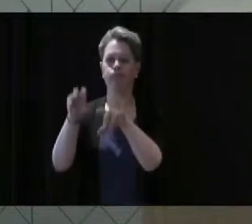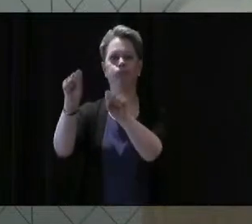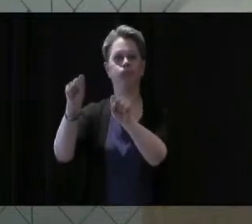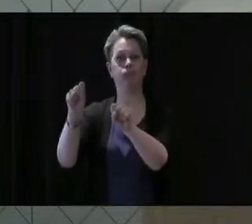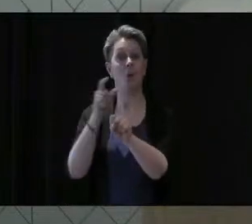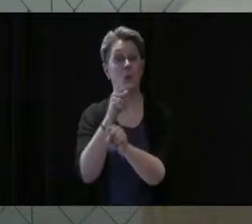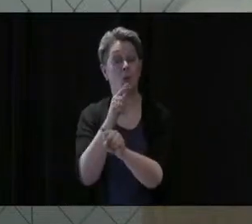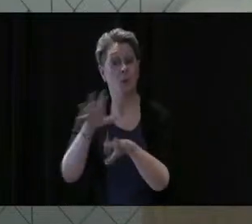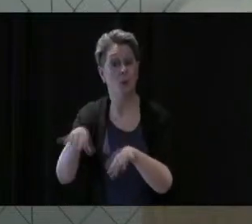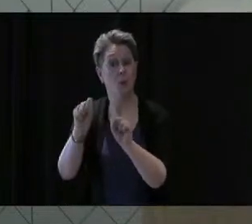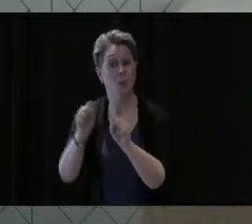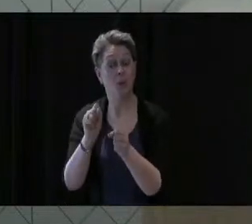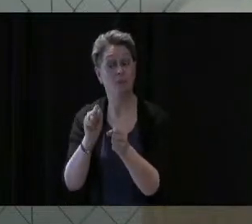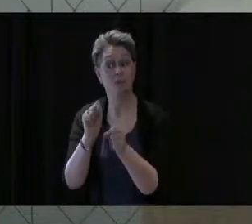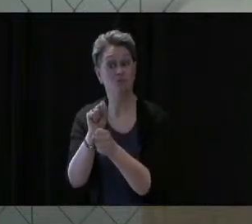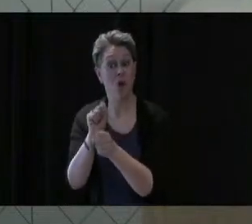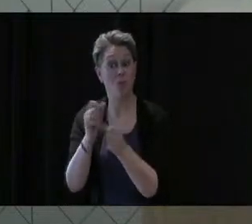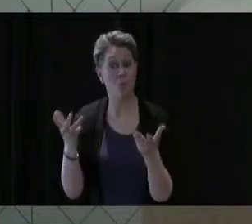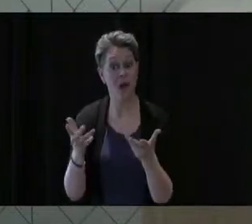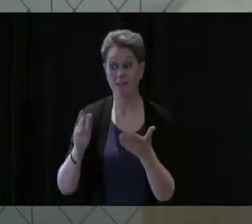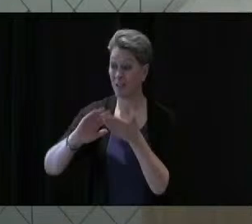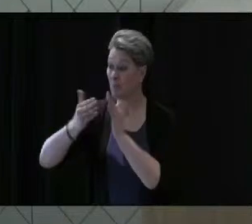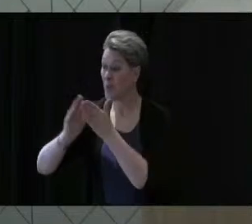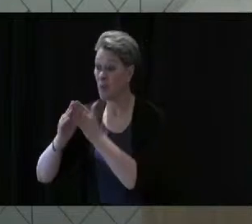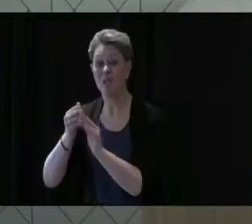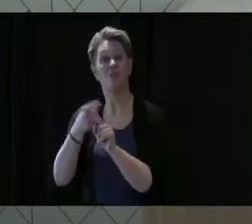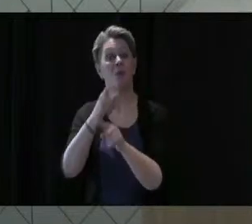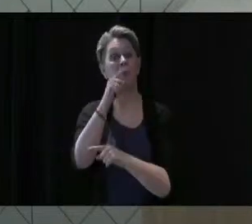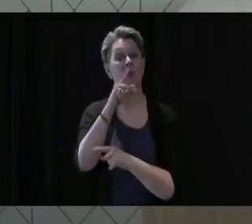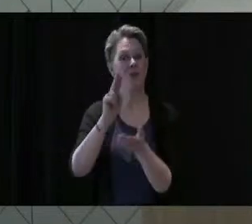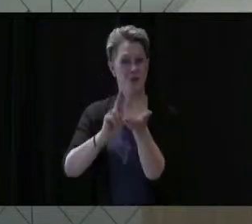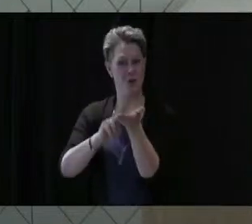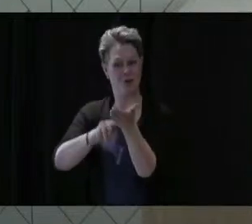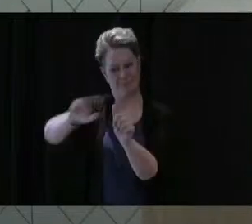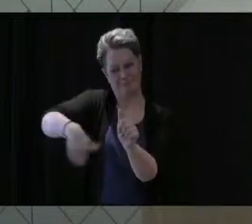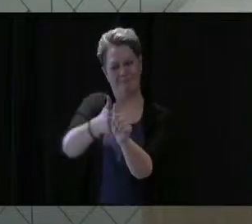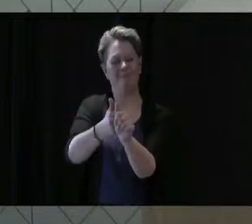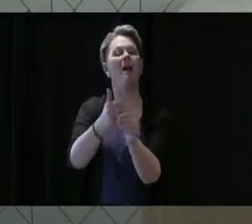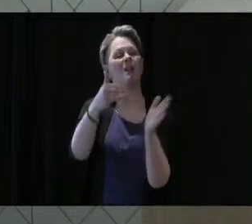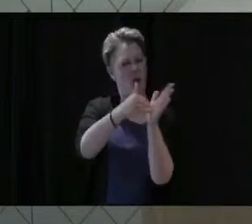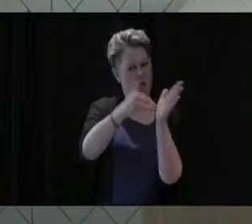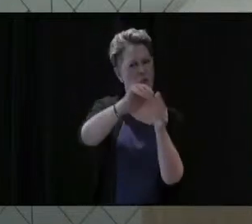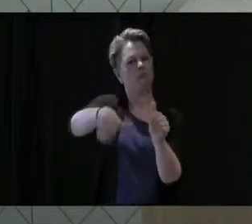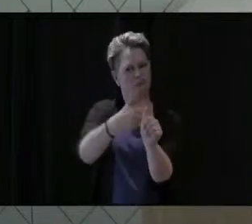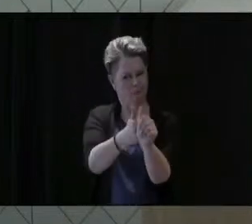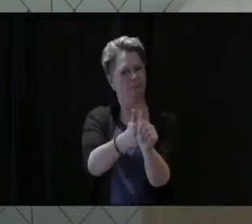offices being done in communities by nursing practitioners.